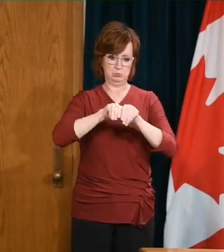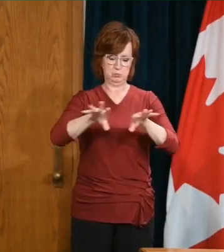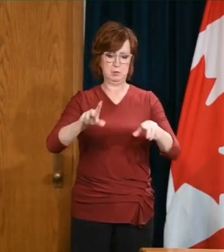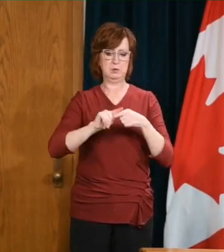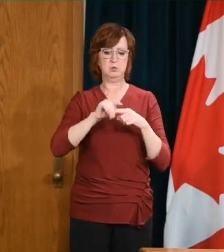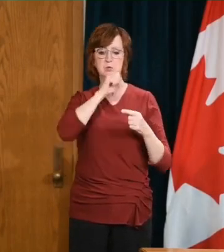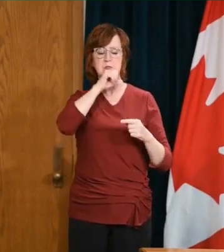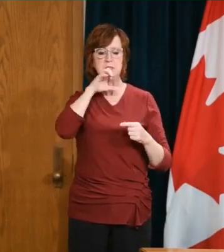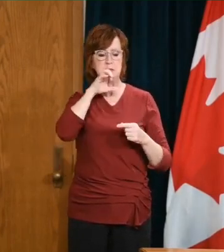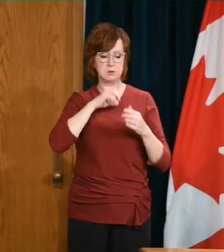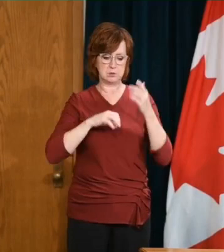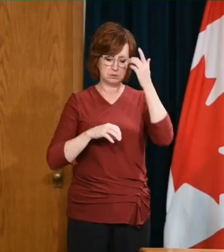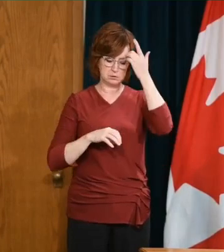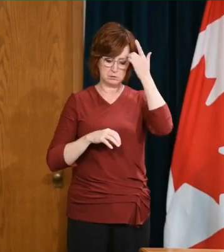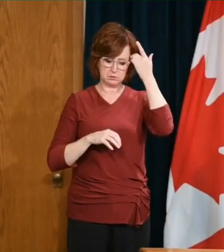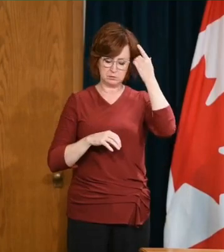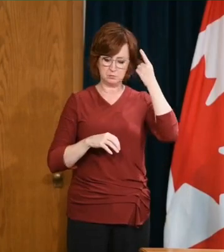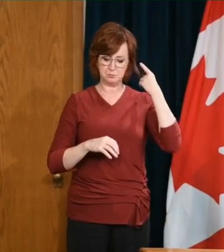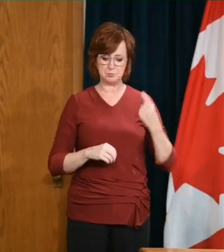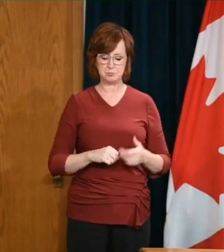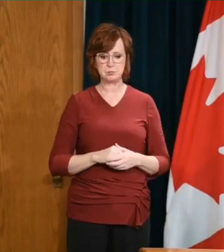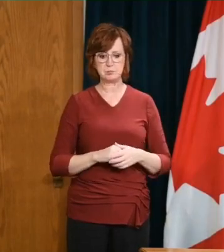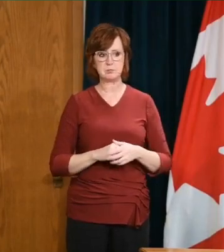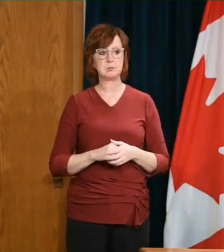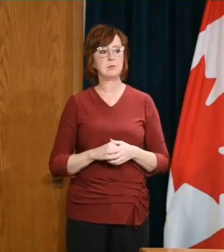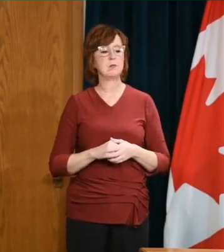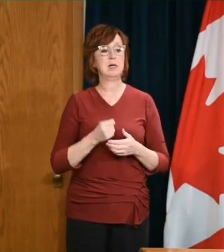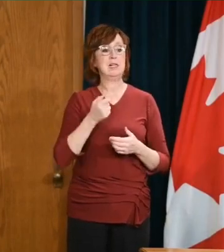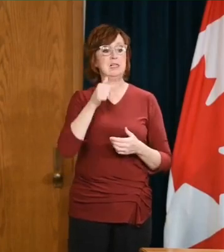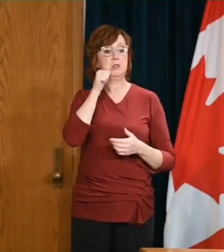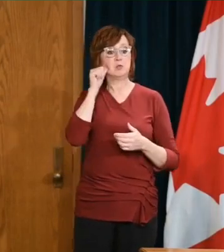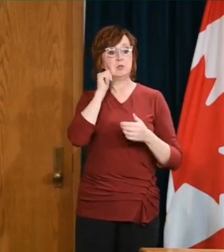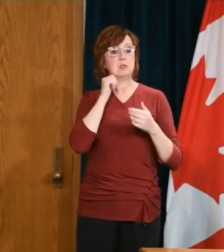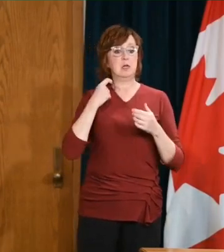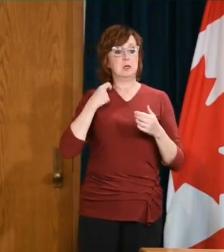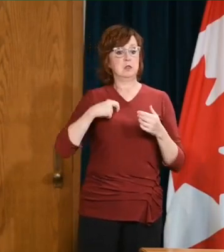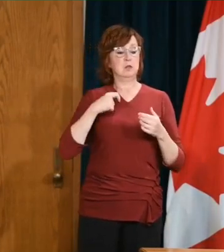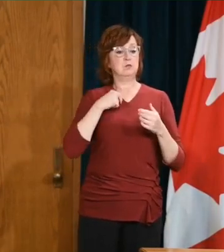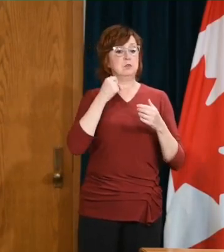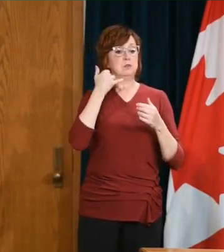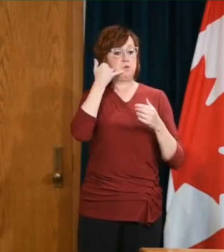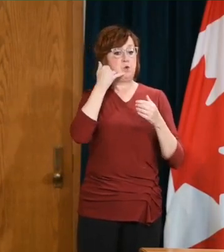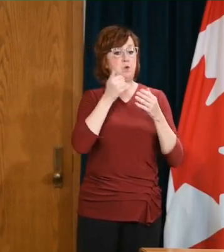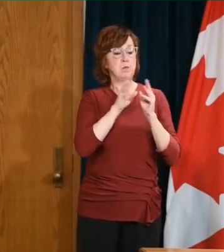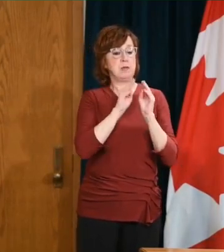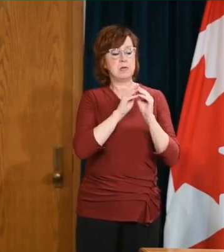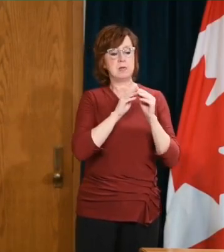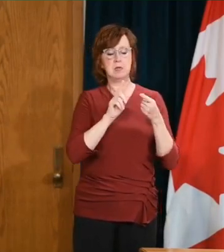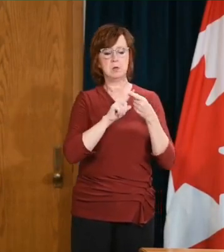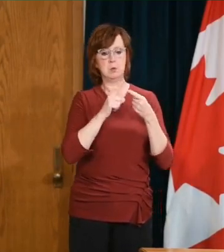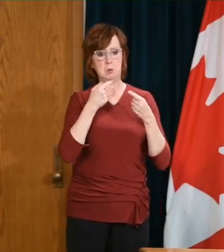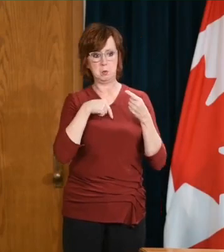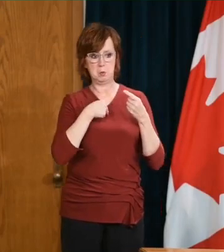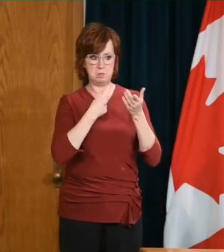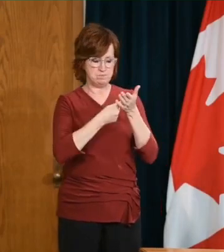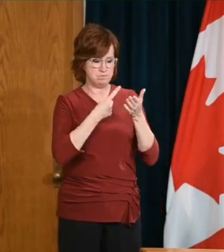seniors. Premiers also discussed the ongoing concerns regarding the availability of personal protection